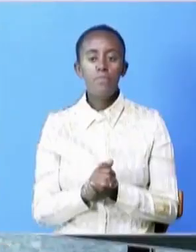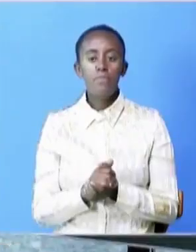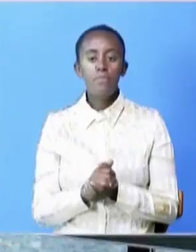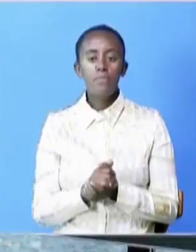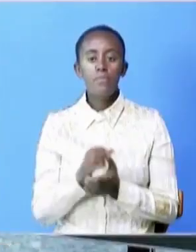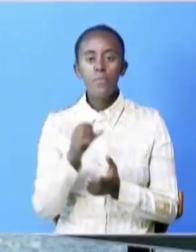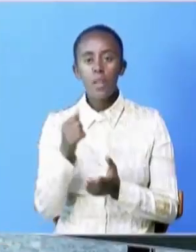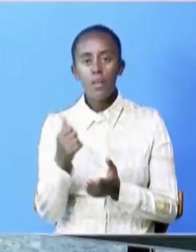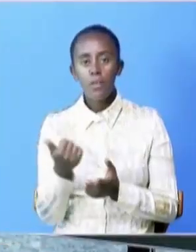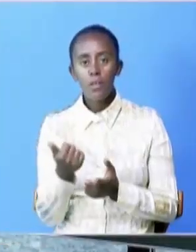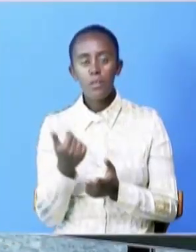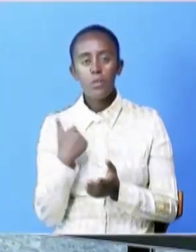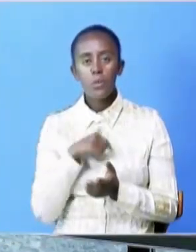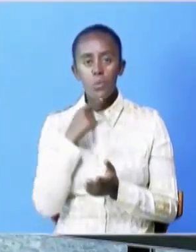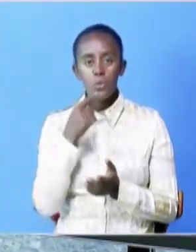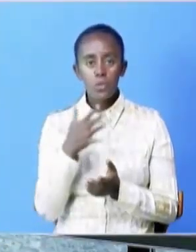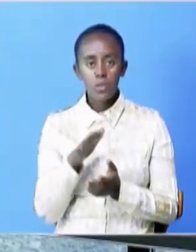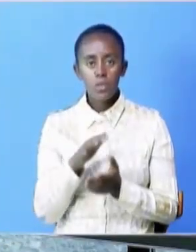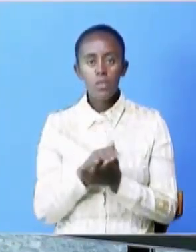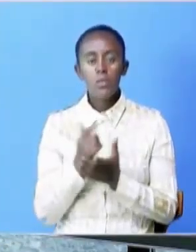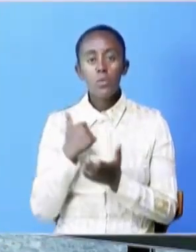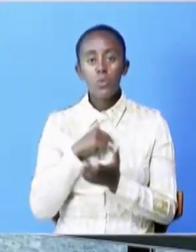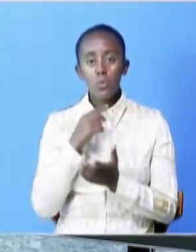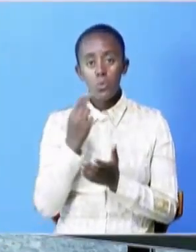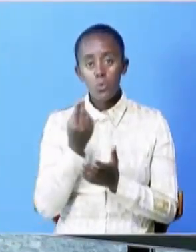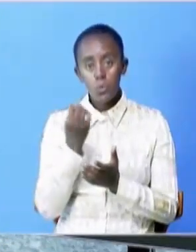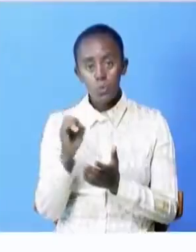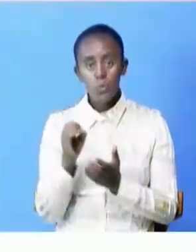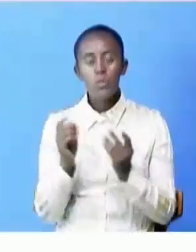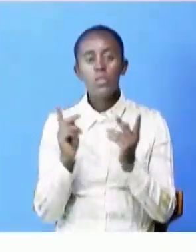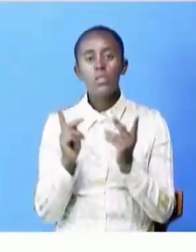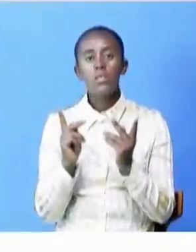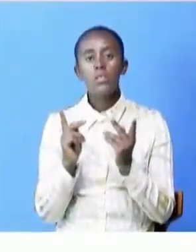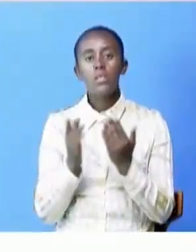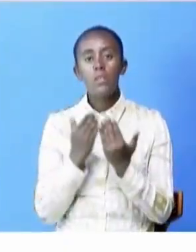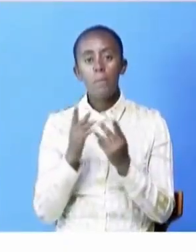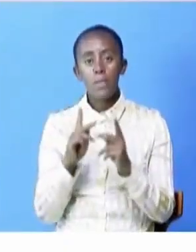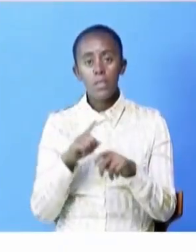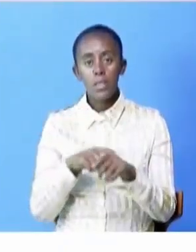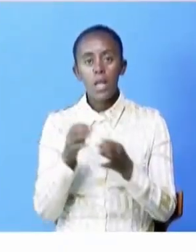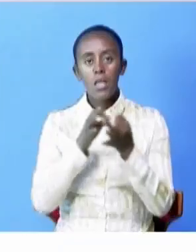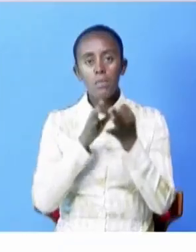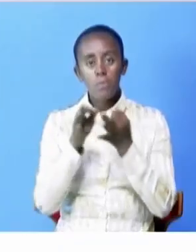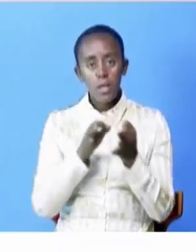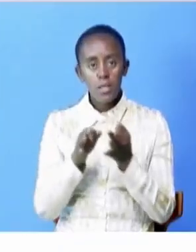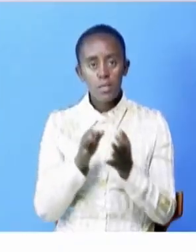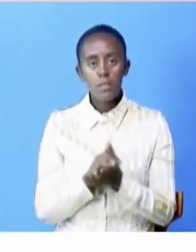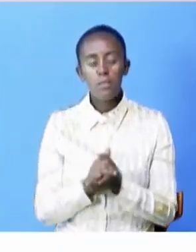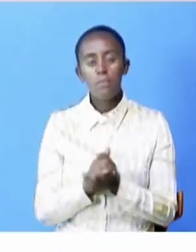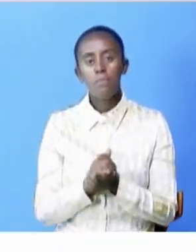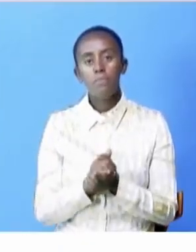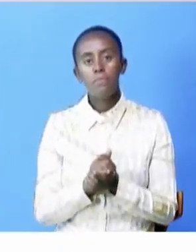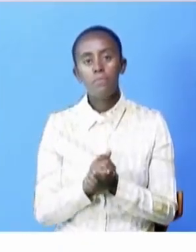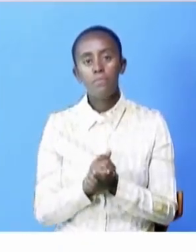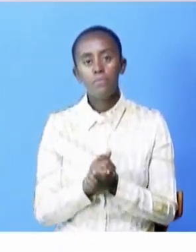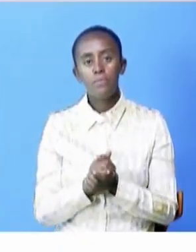The other one that we said that we use the simple present tense is to express